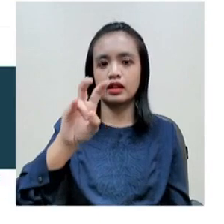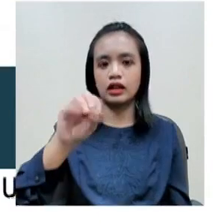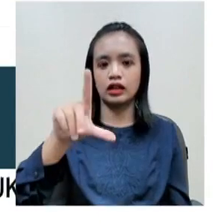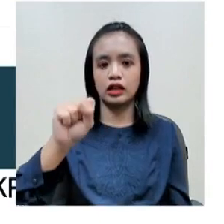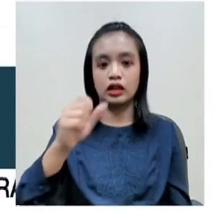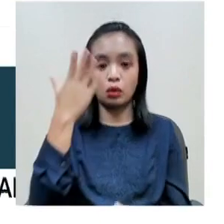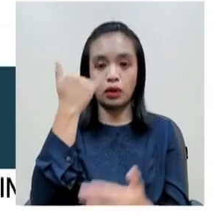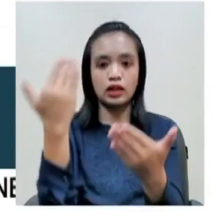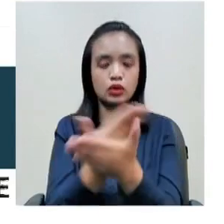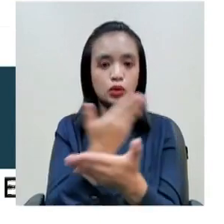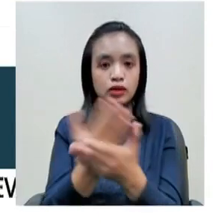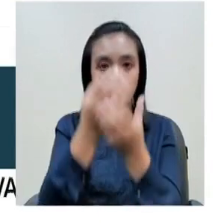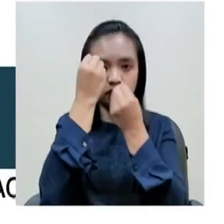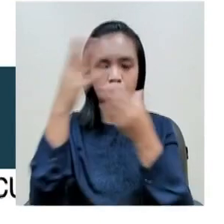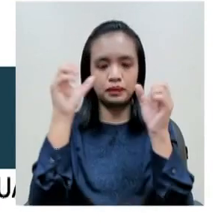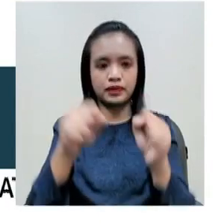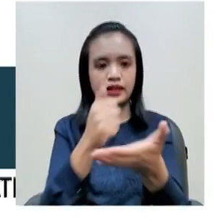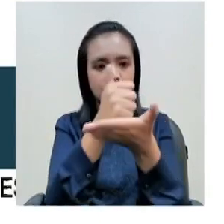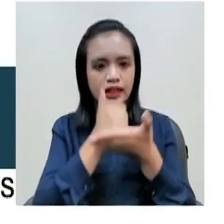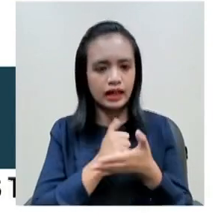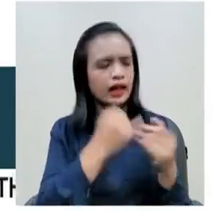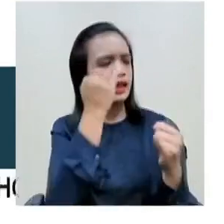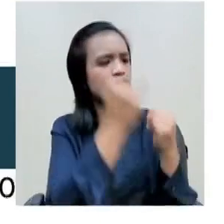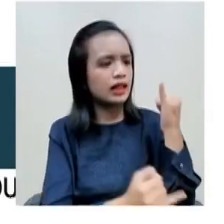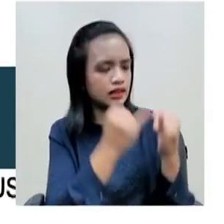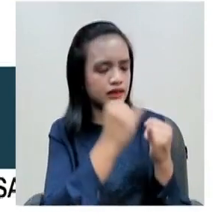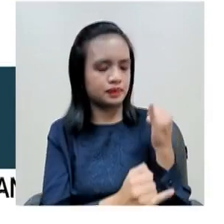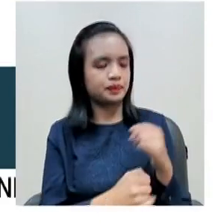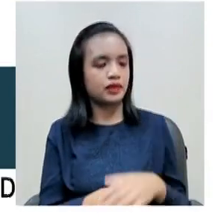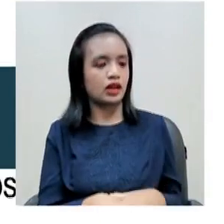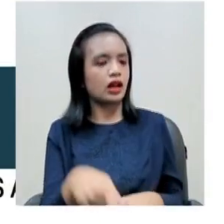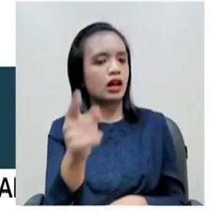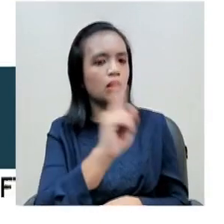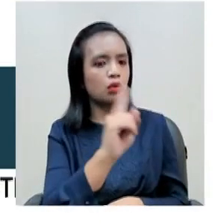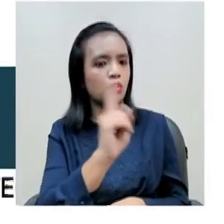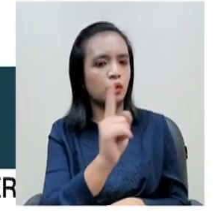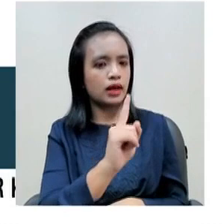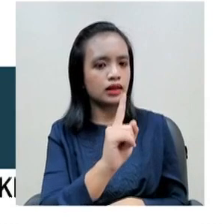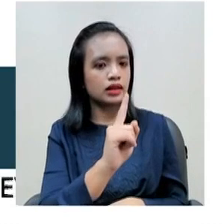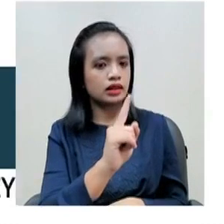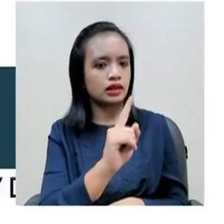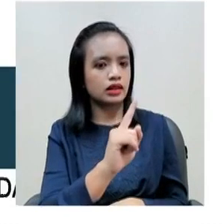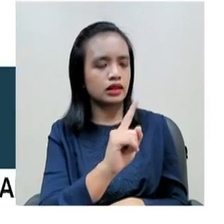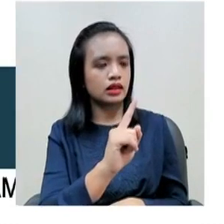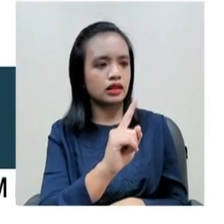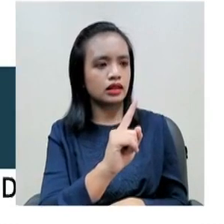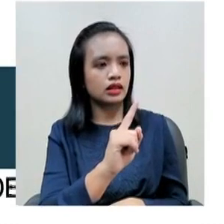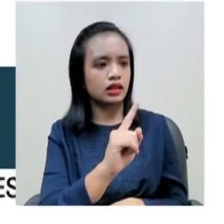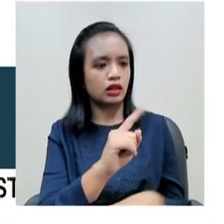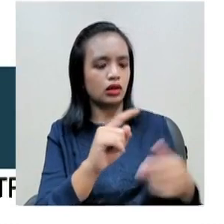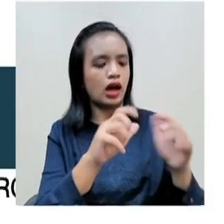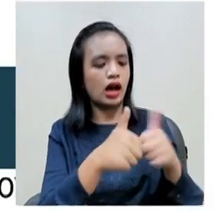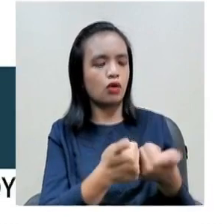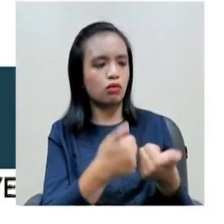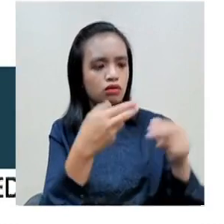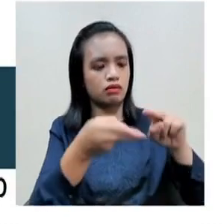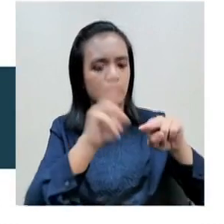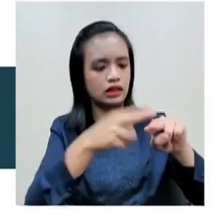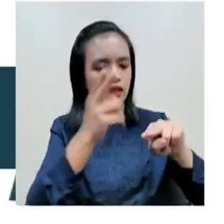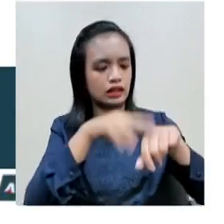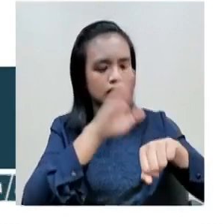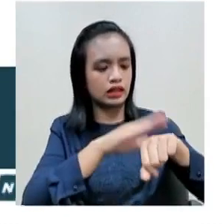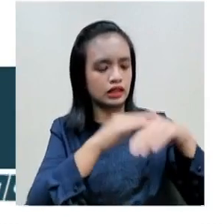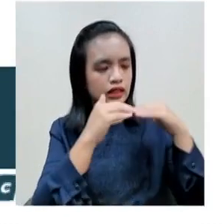us. All right. Lastly, Mariton, what are the chances that you're increasing alert levels in the three volcanoes, at least for Taal,